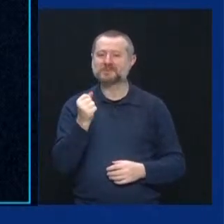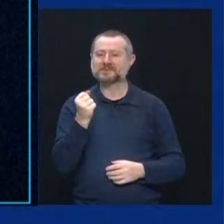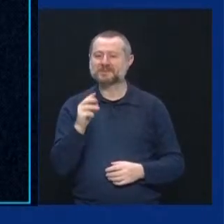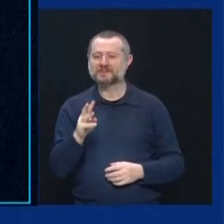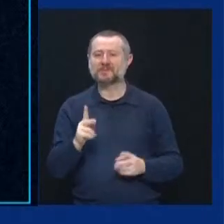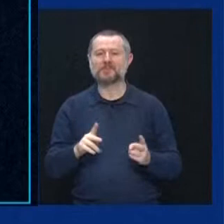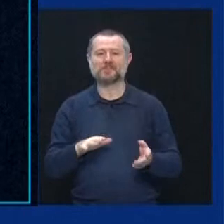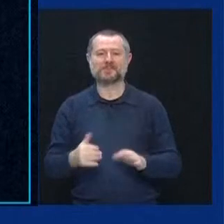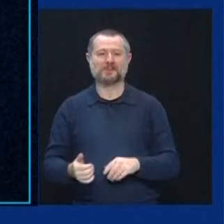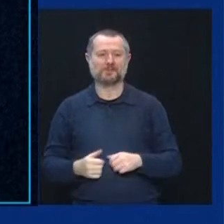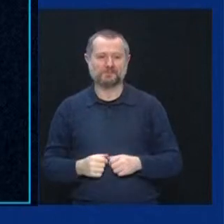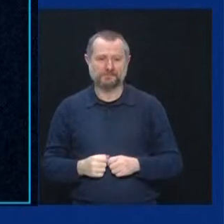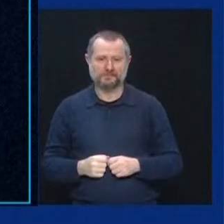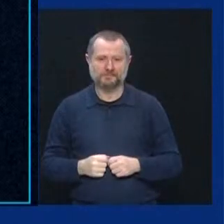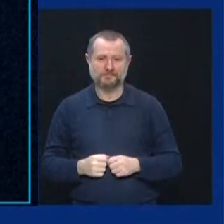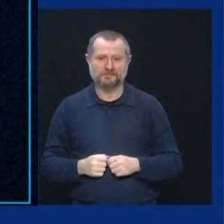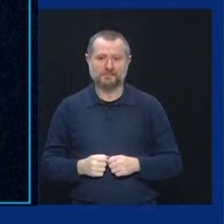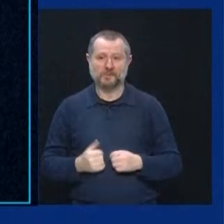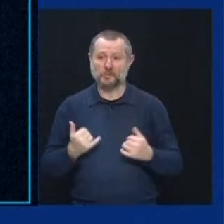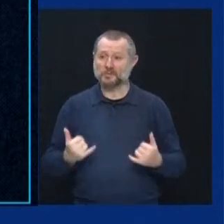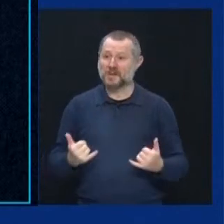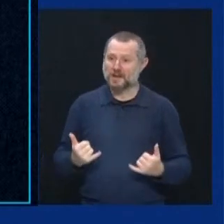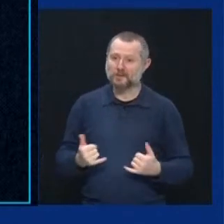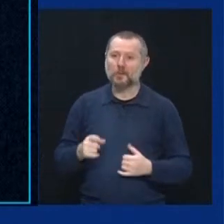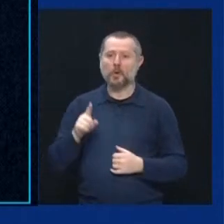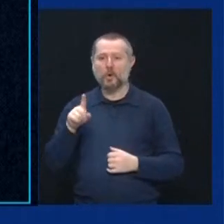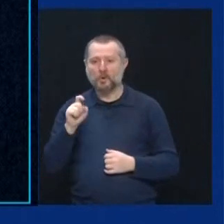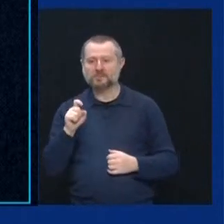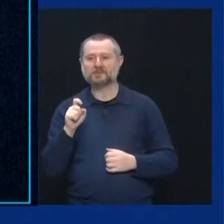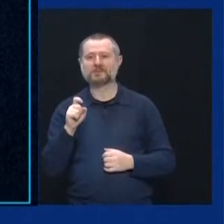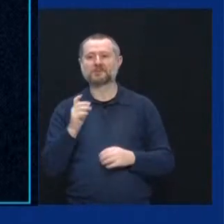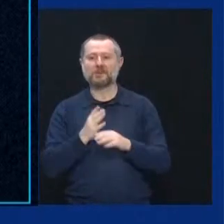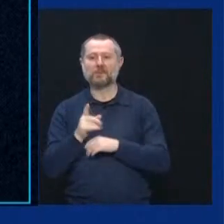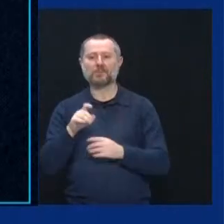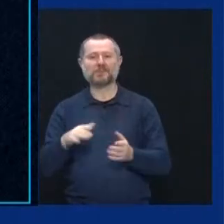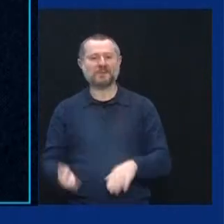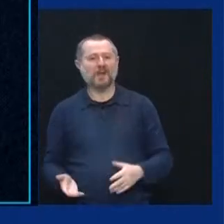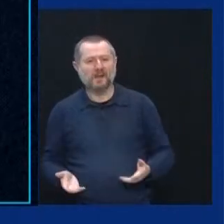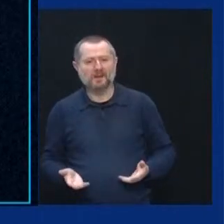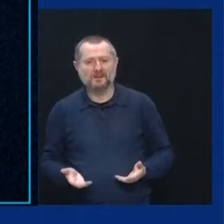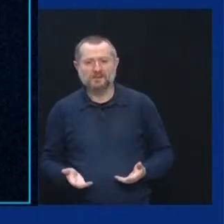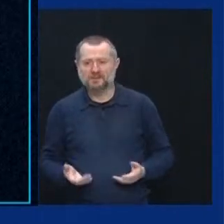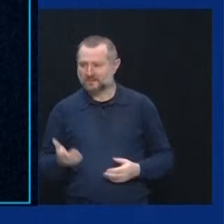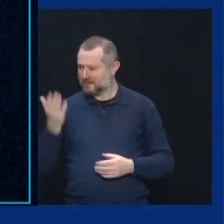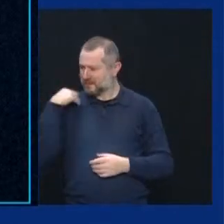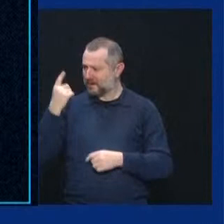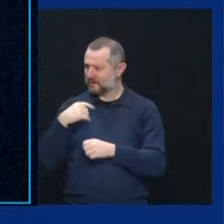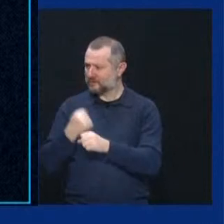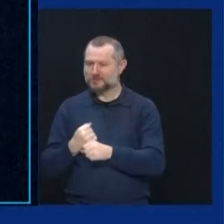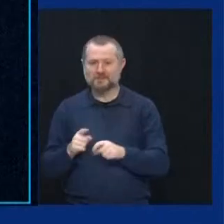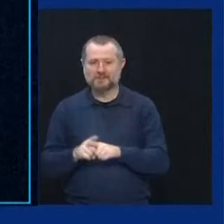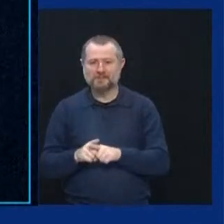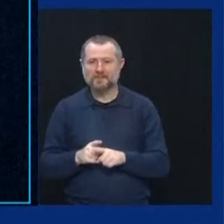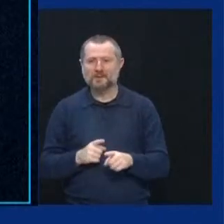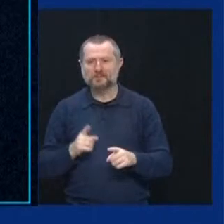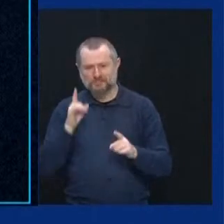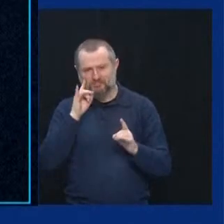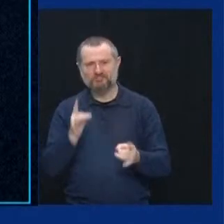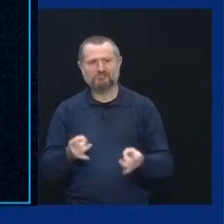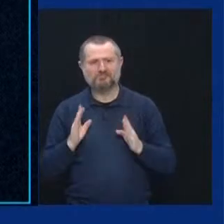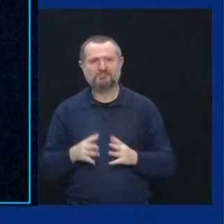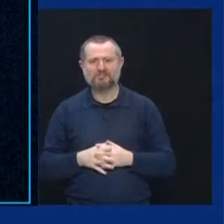100 people will die today. This is a horrendous